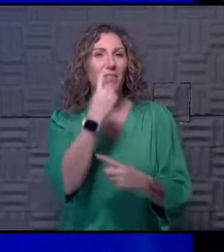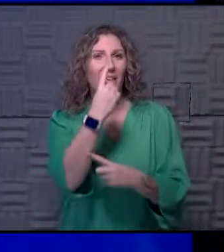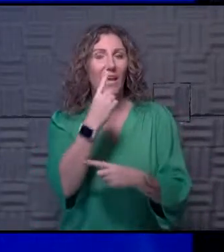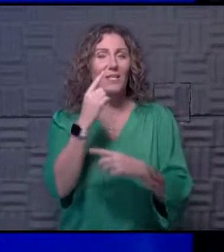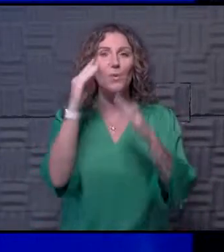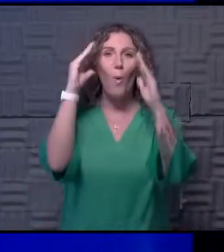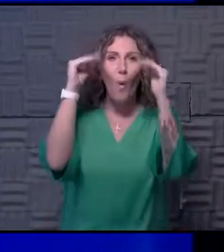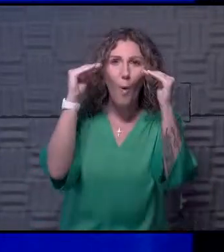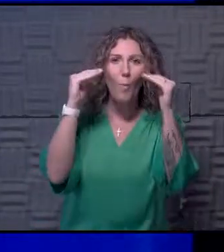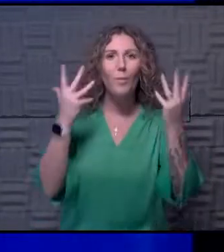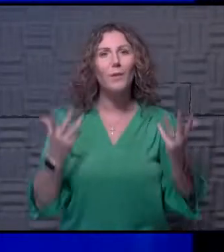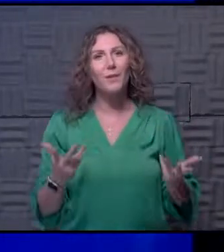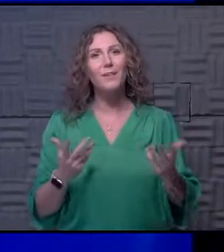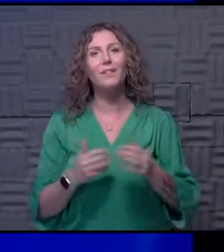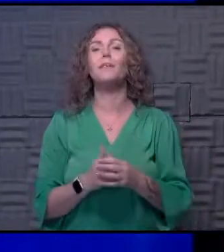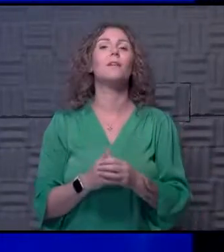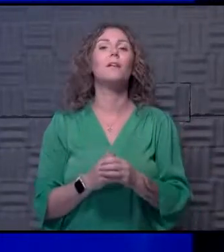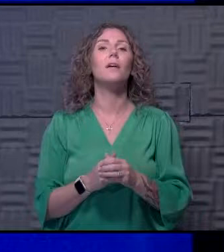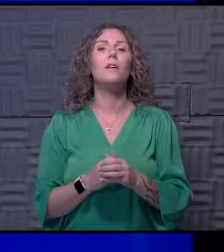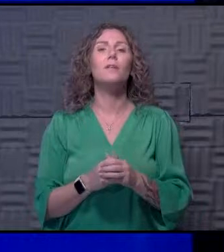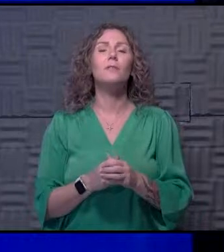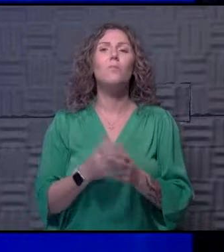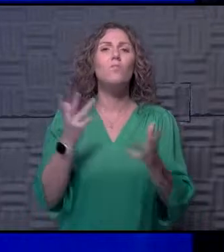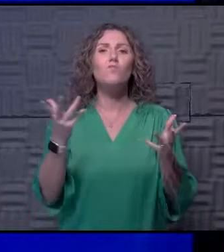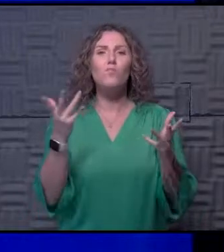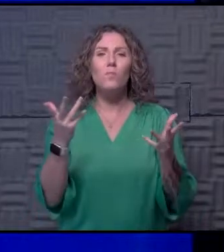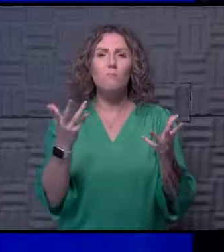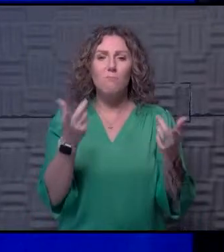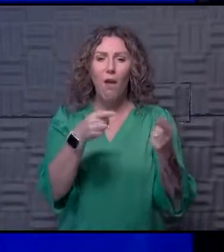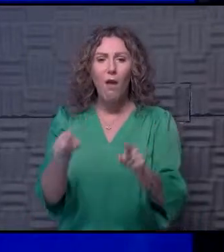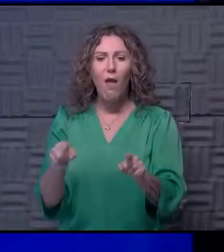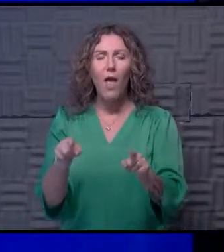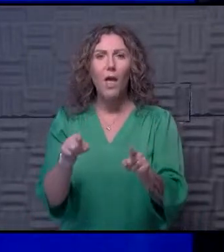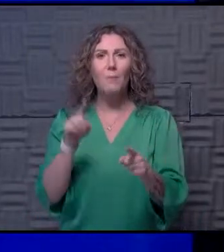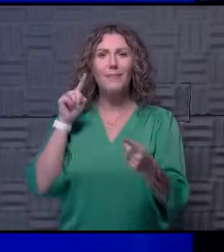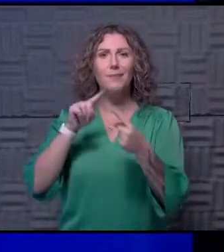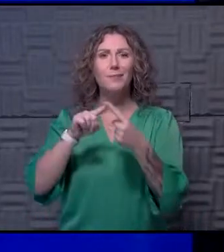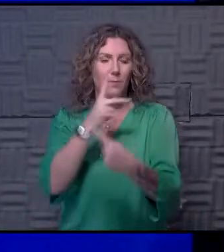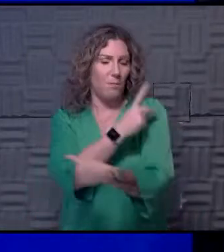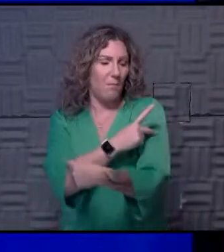hope. You know, the deal is that until the patients